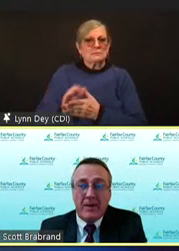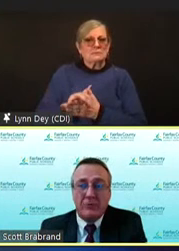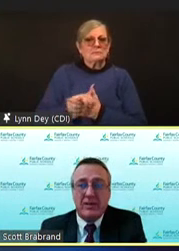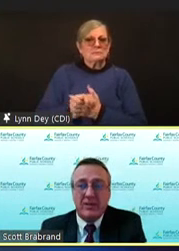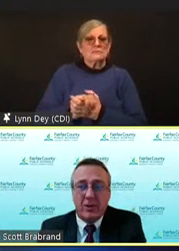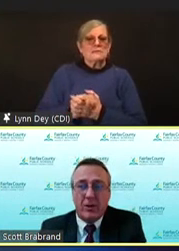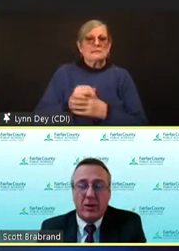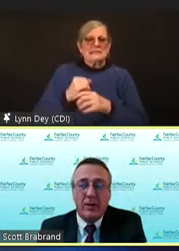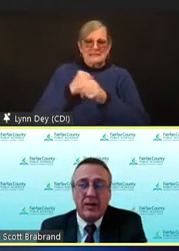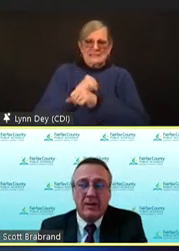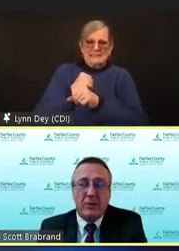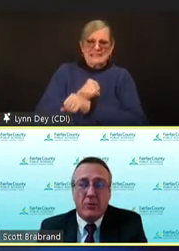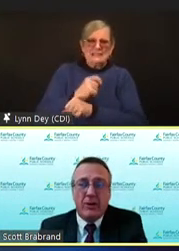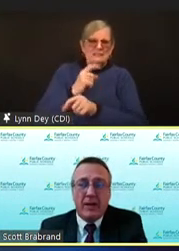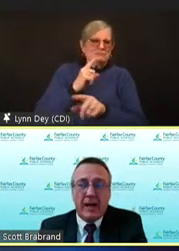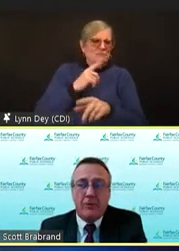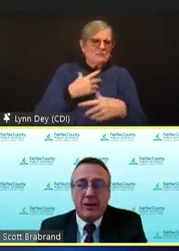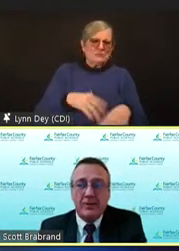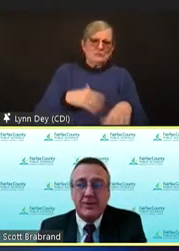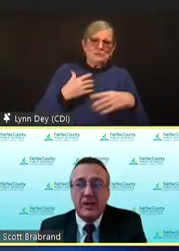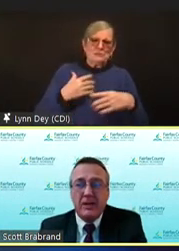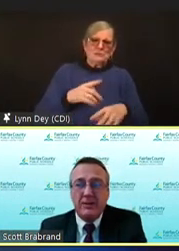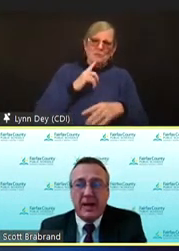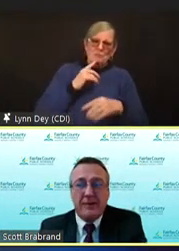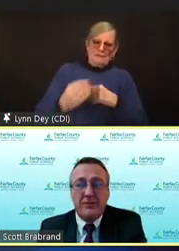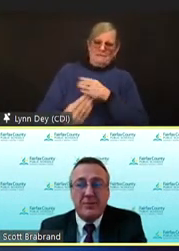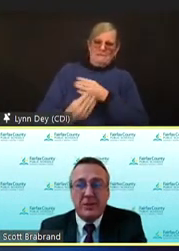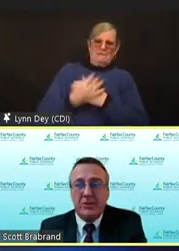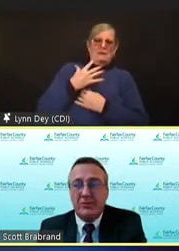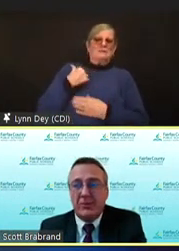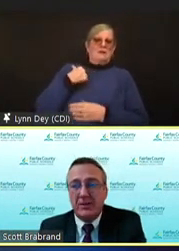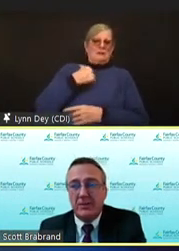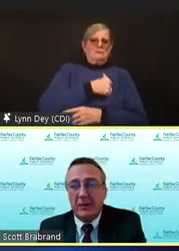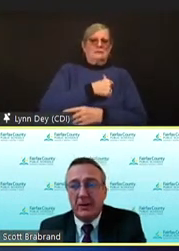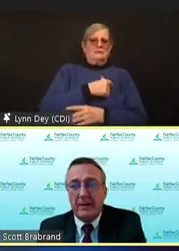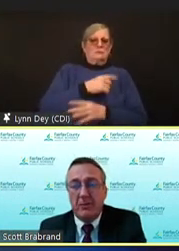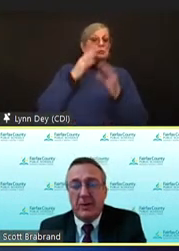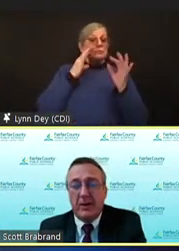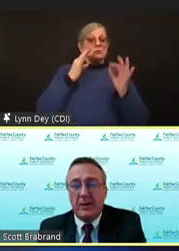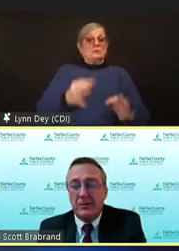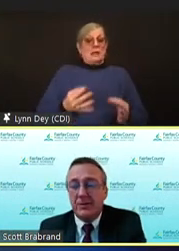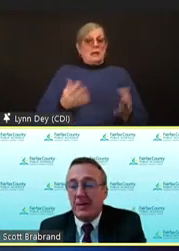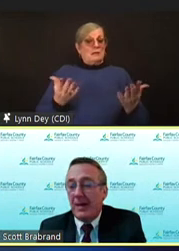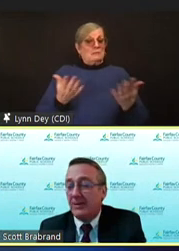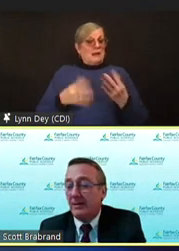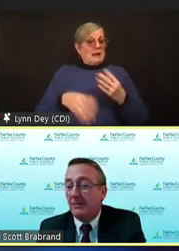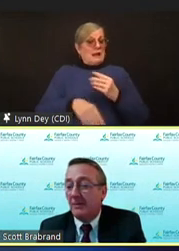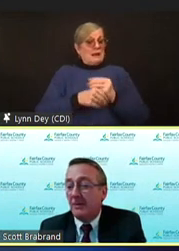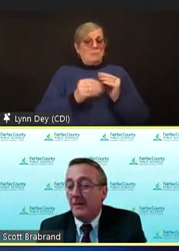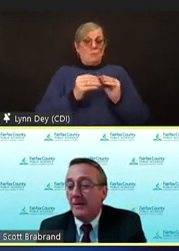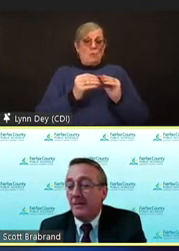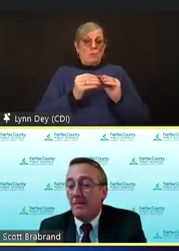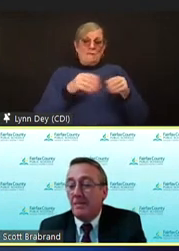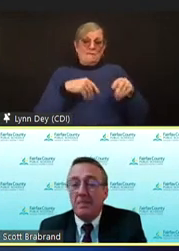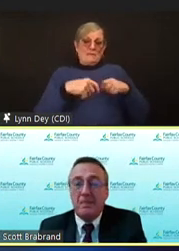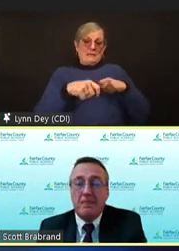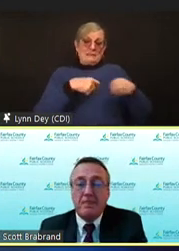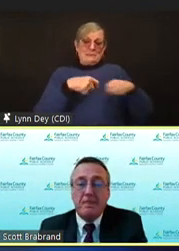health metrics are that will allow us to have some additional flexibility when it comes to masking.